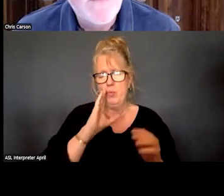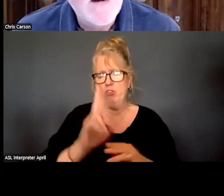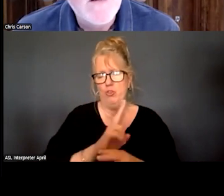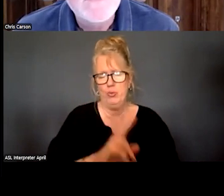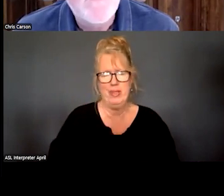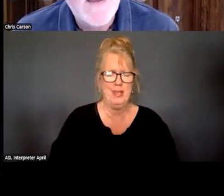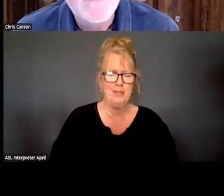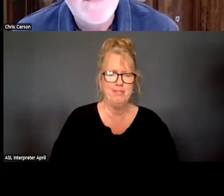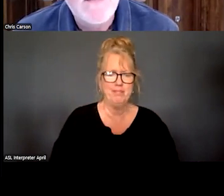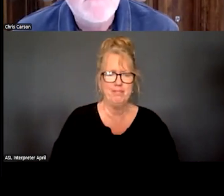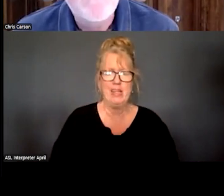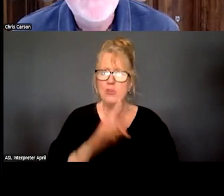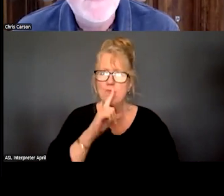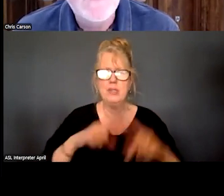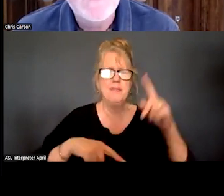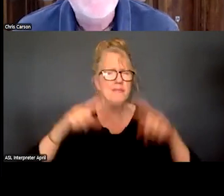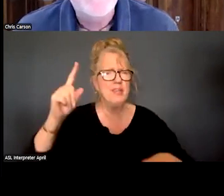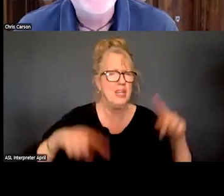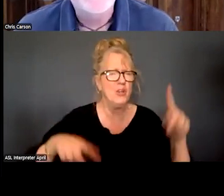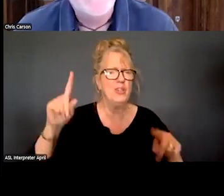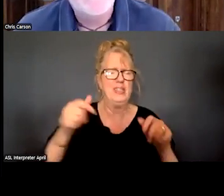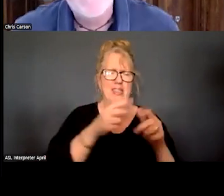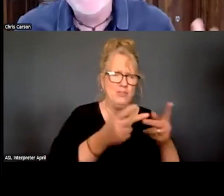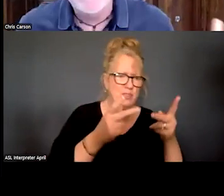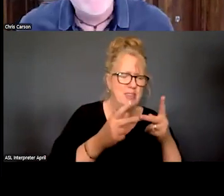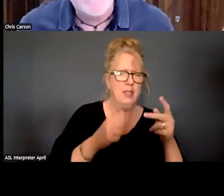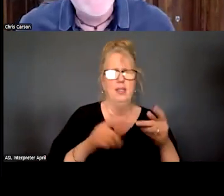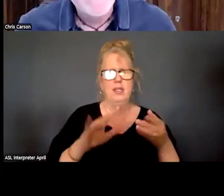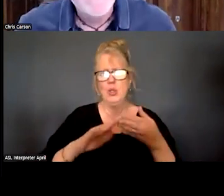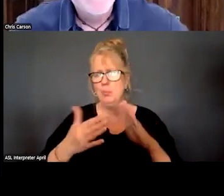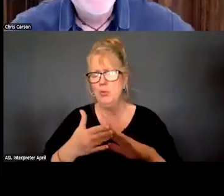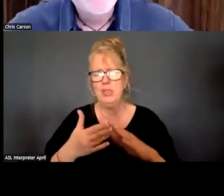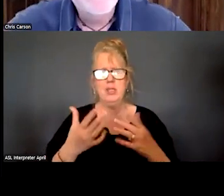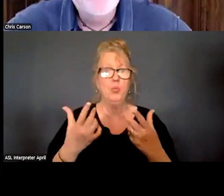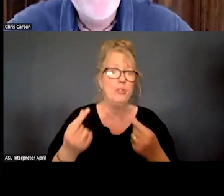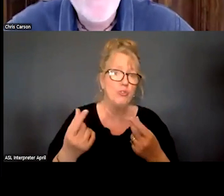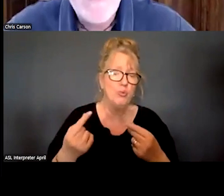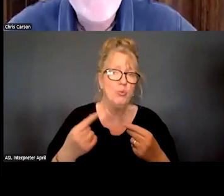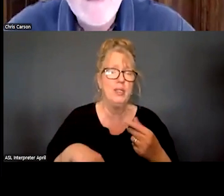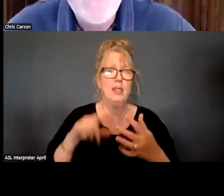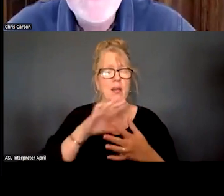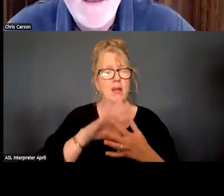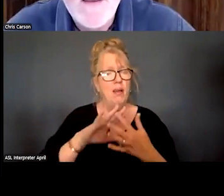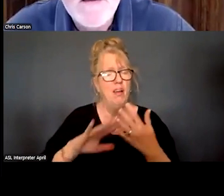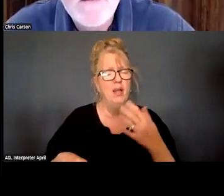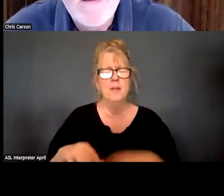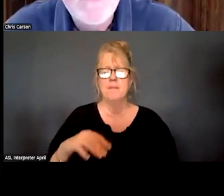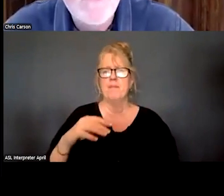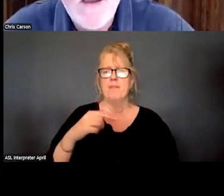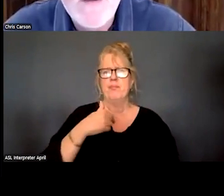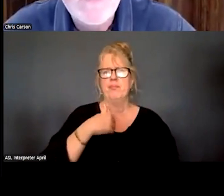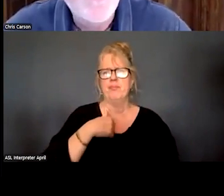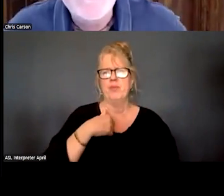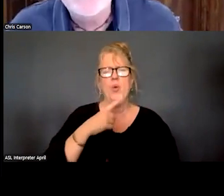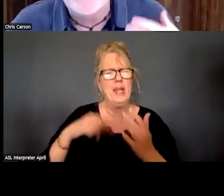really varies by, again, facility, community, what you're doing. What I think I would say to